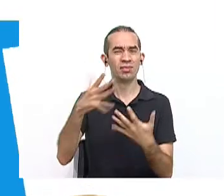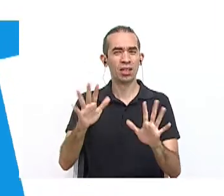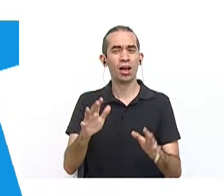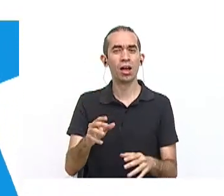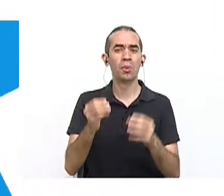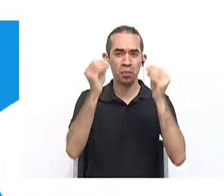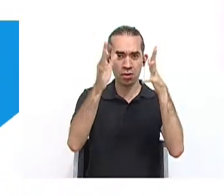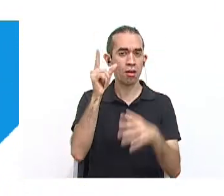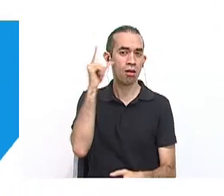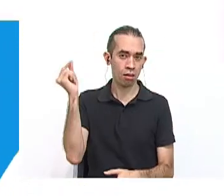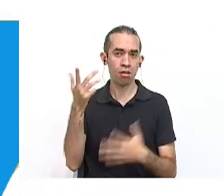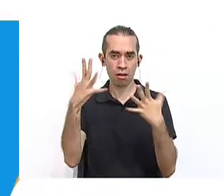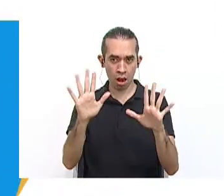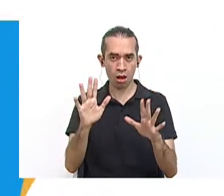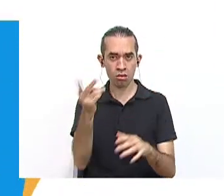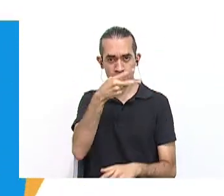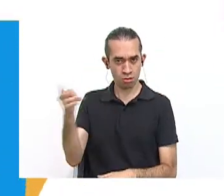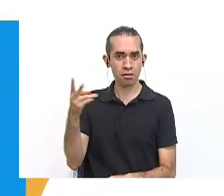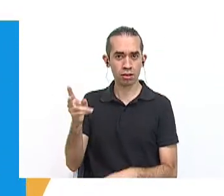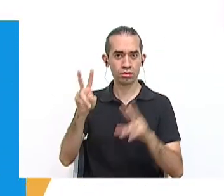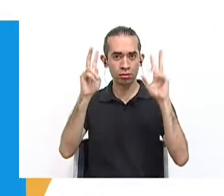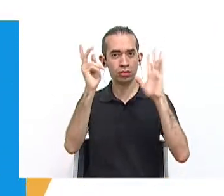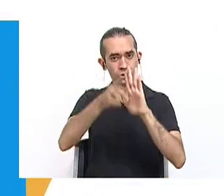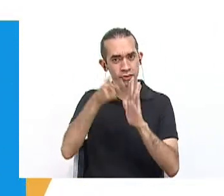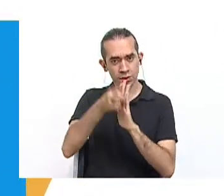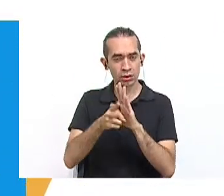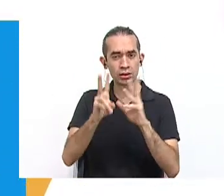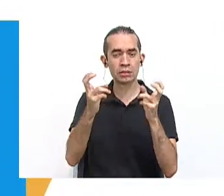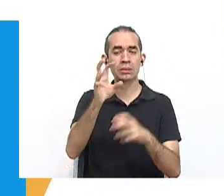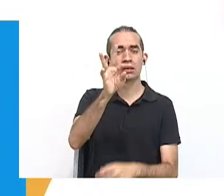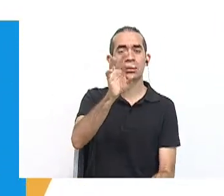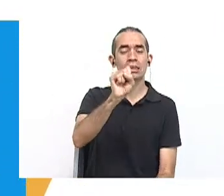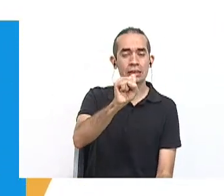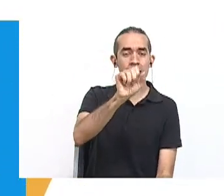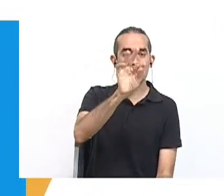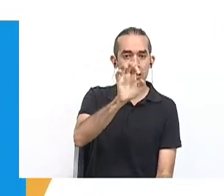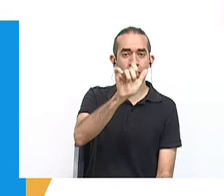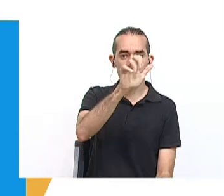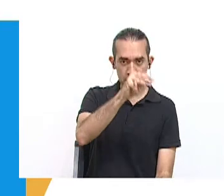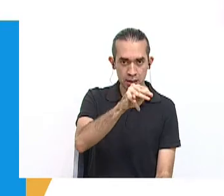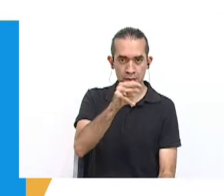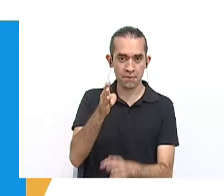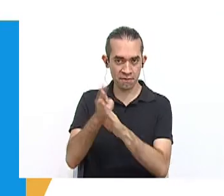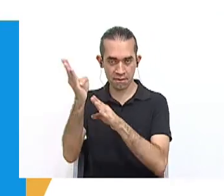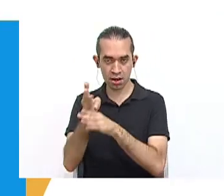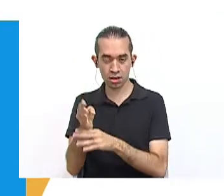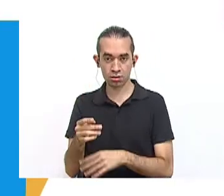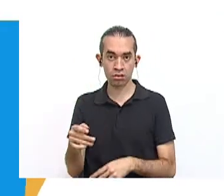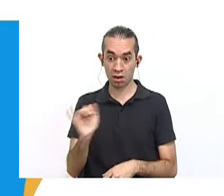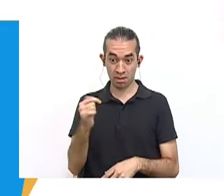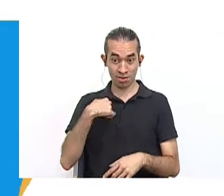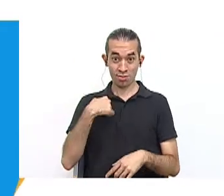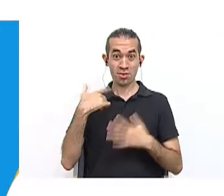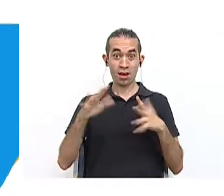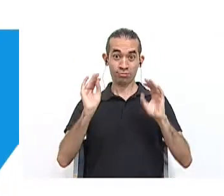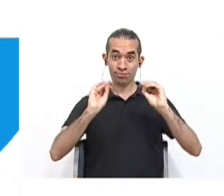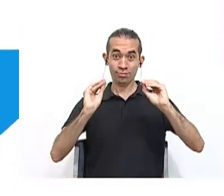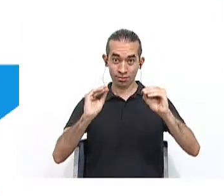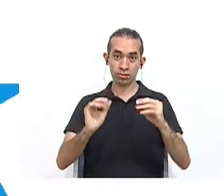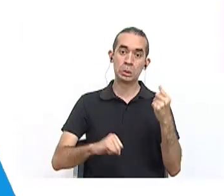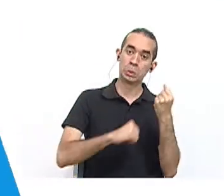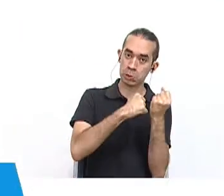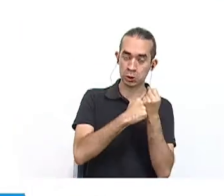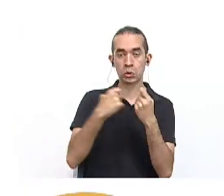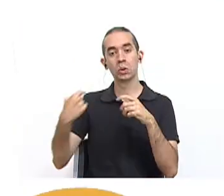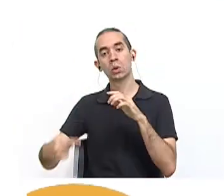teacher Laura 2 weeks ago about STEAM careers. With me, you also worked on that, right? Pros and cons of STEAM